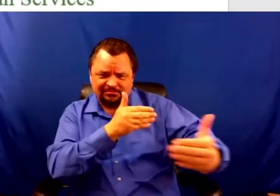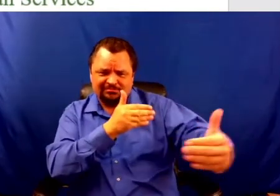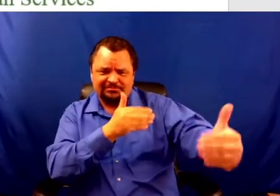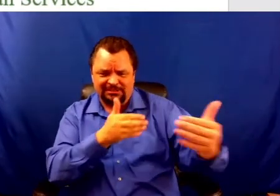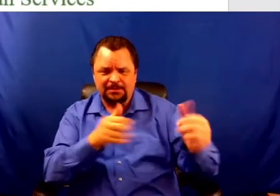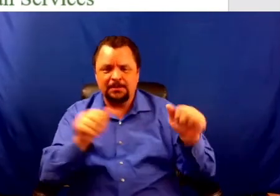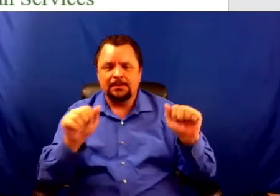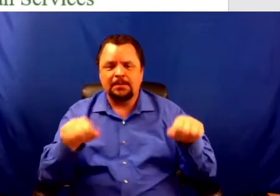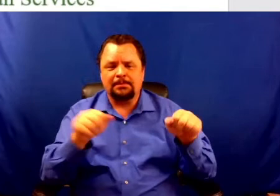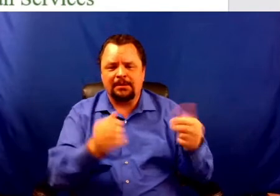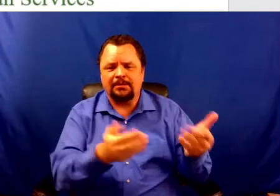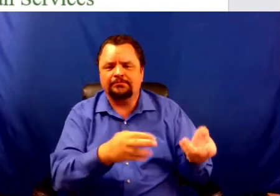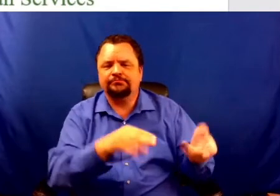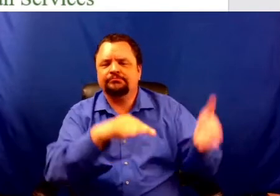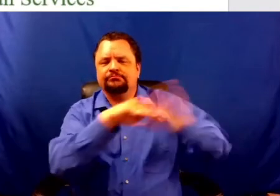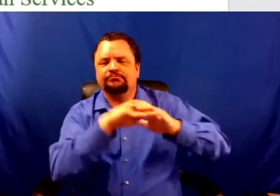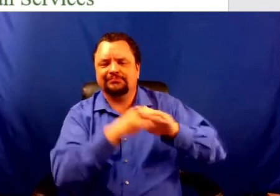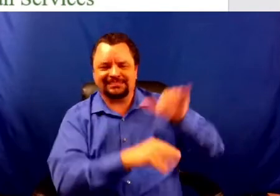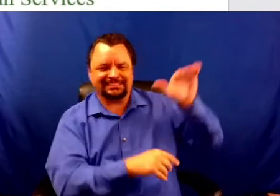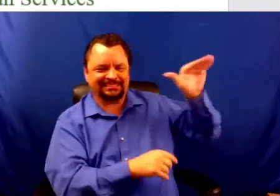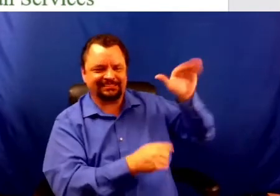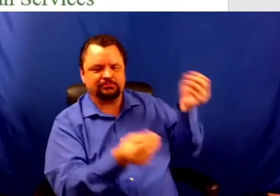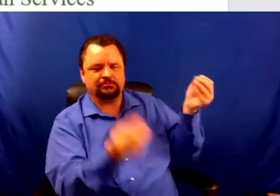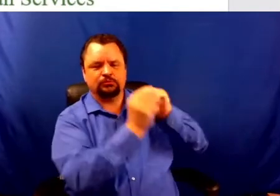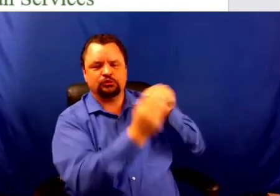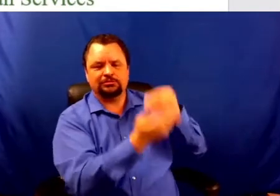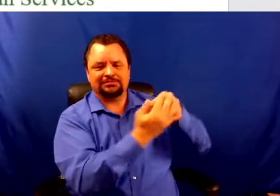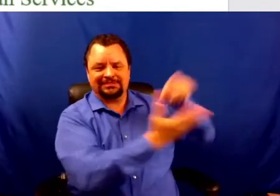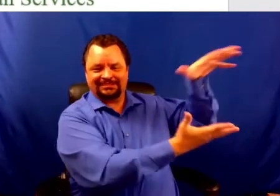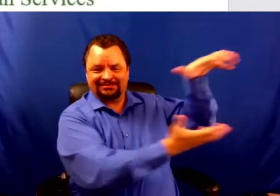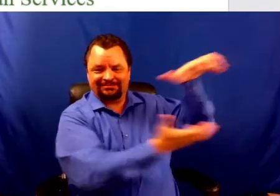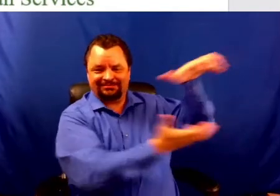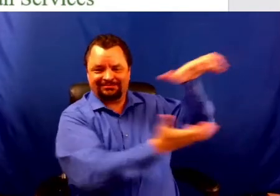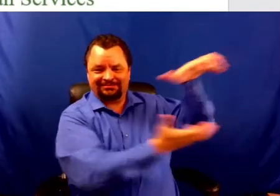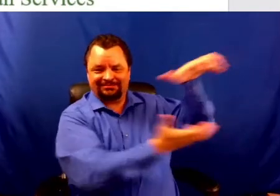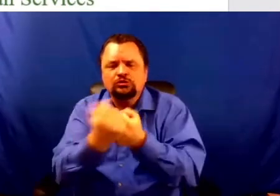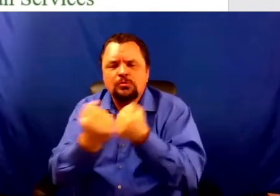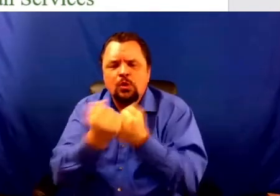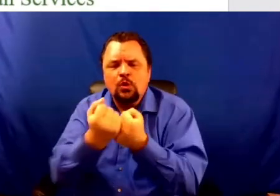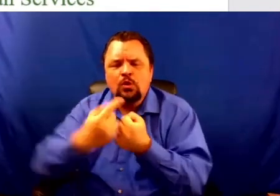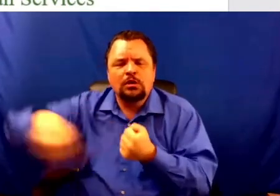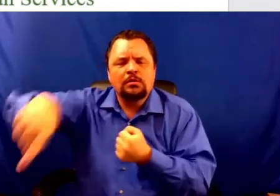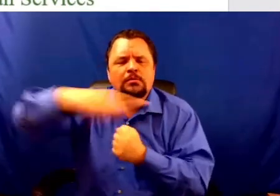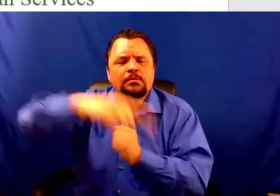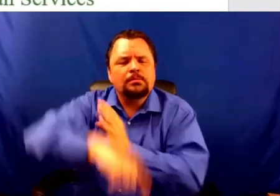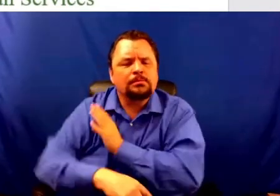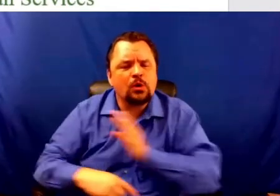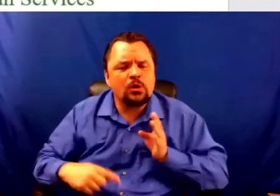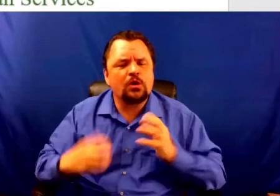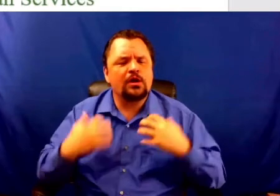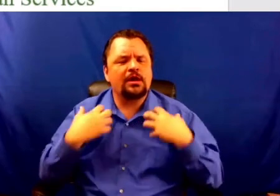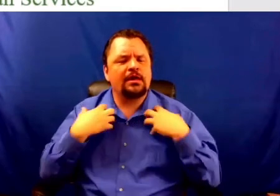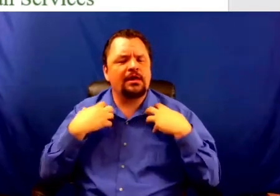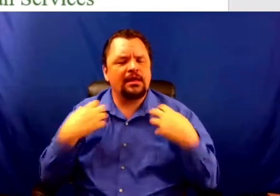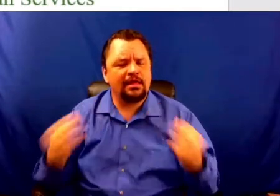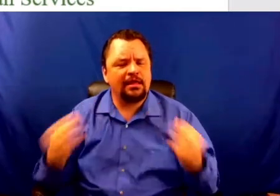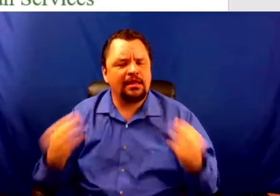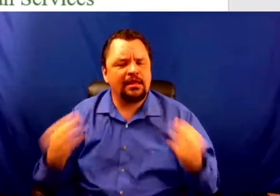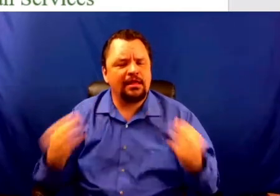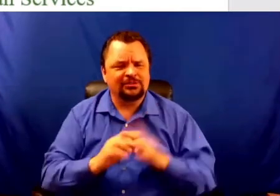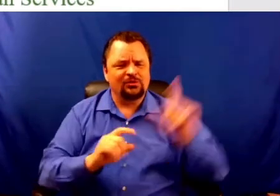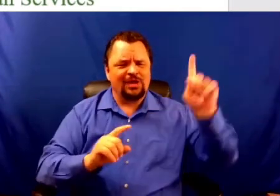support for the Public Health Department. We would like to thank the Board of County Commissioners. I'm sorry, what slide are we supposed to be on?